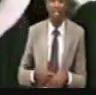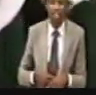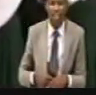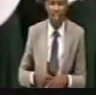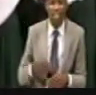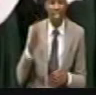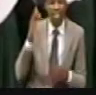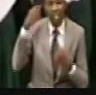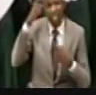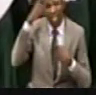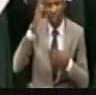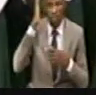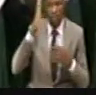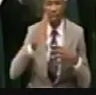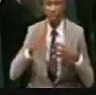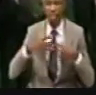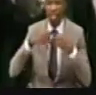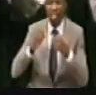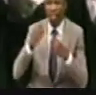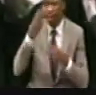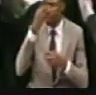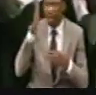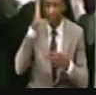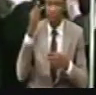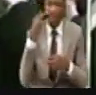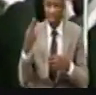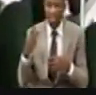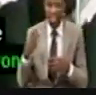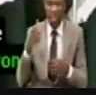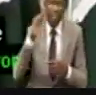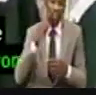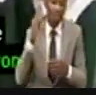showers calling on me. Calling on me.